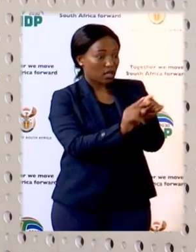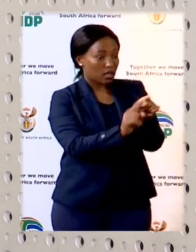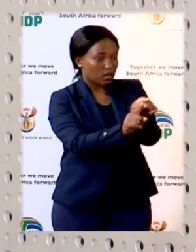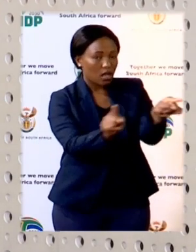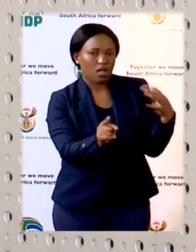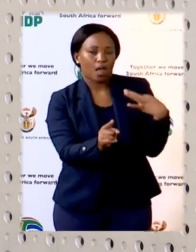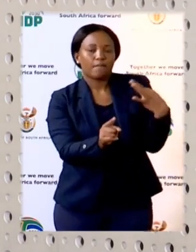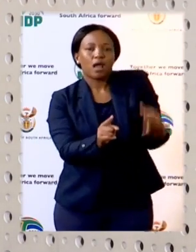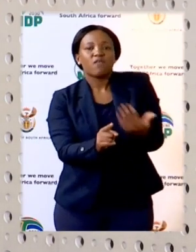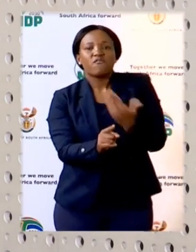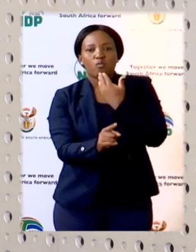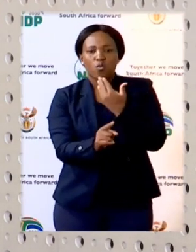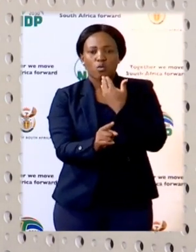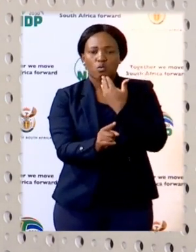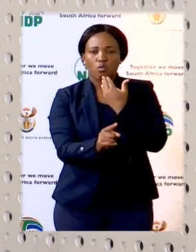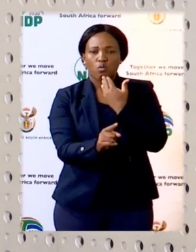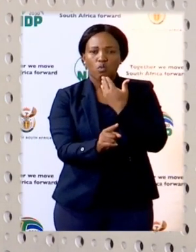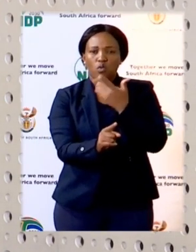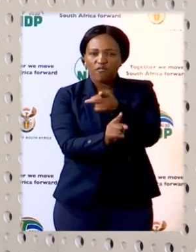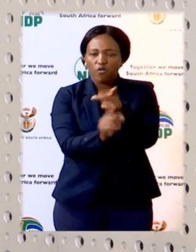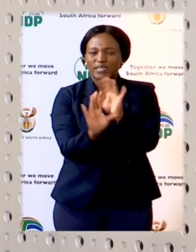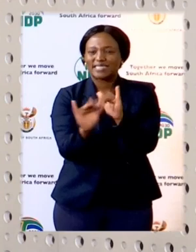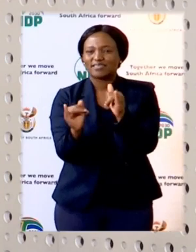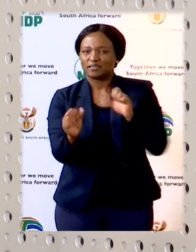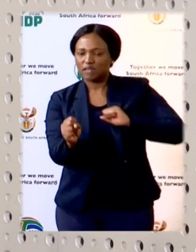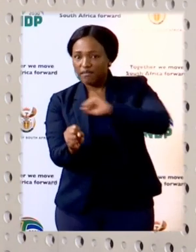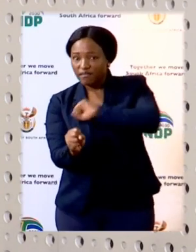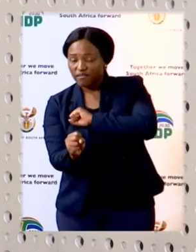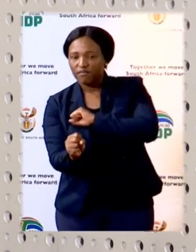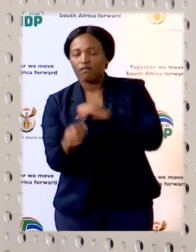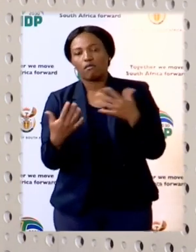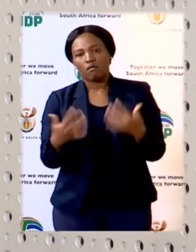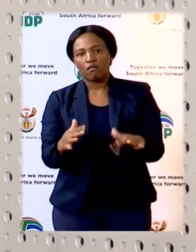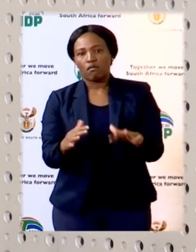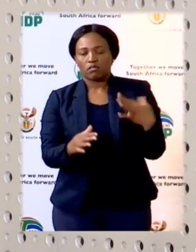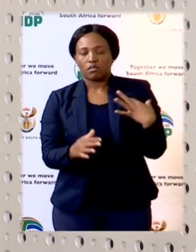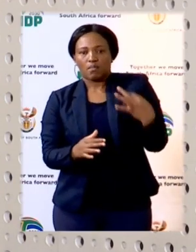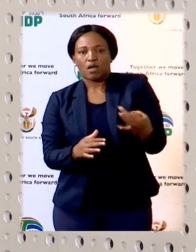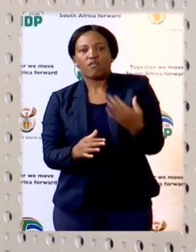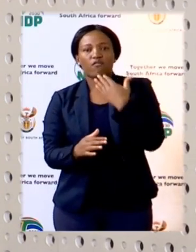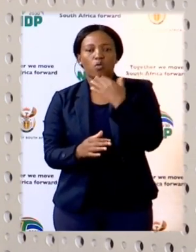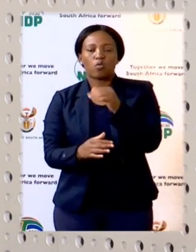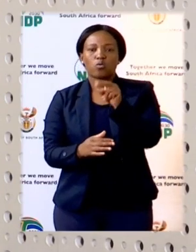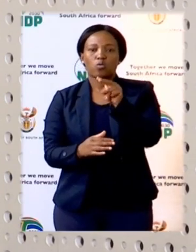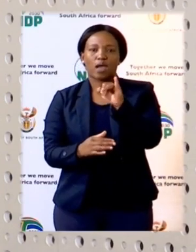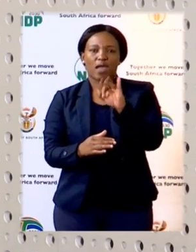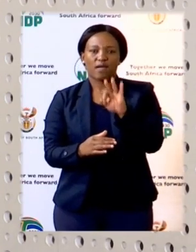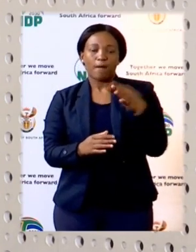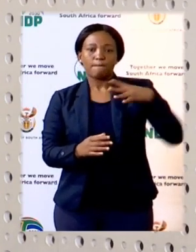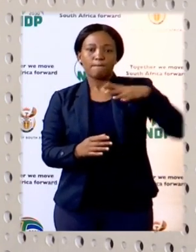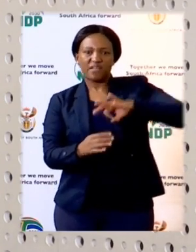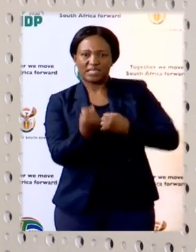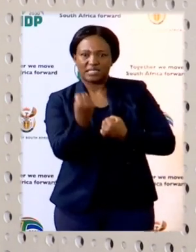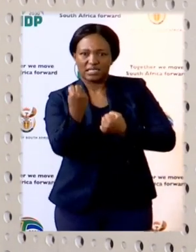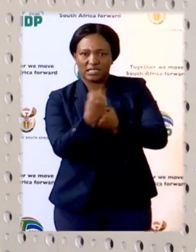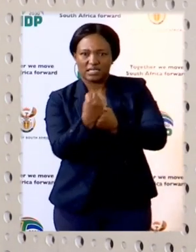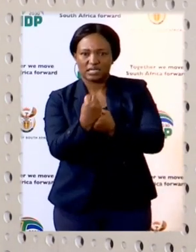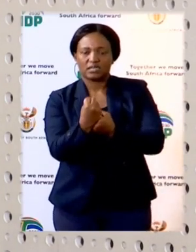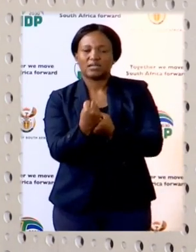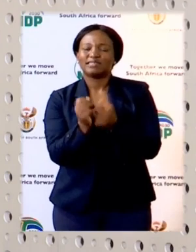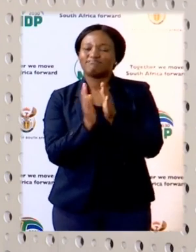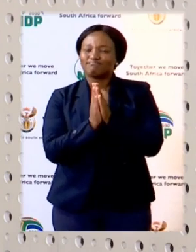applying for this on behalf of their workers and employees for this UIF relief benefit.